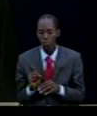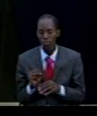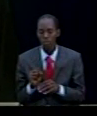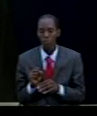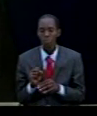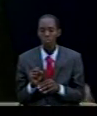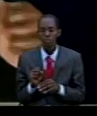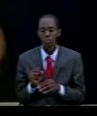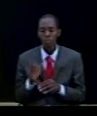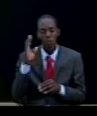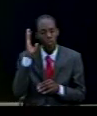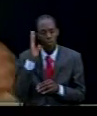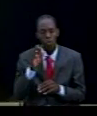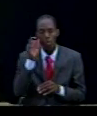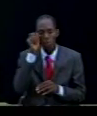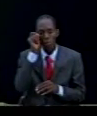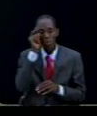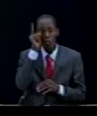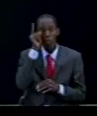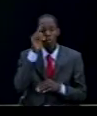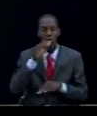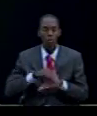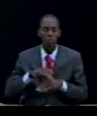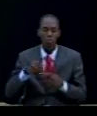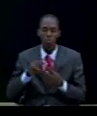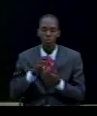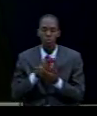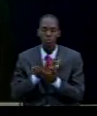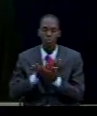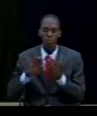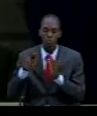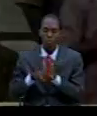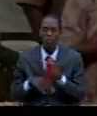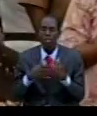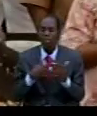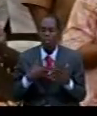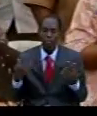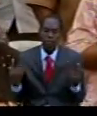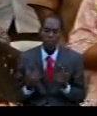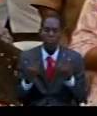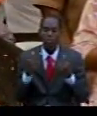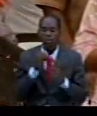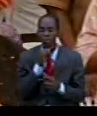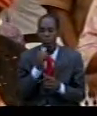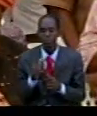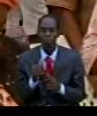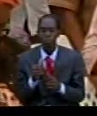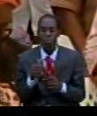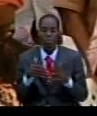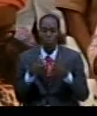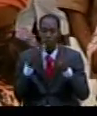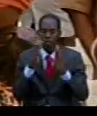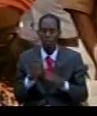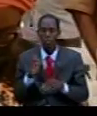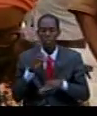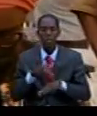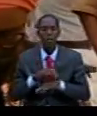were awake to righteousness and see not. Leaders at all